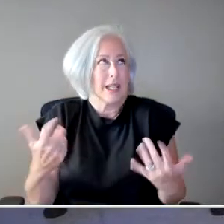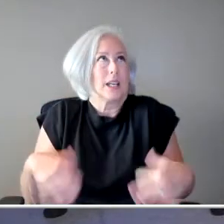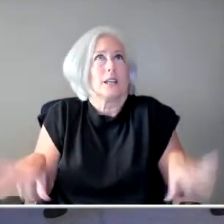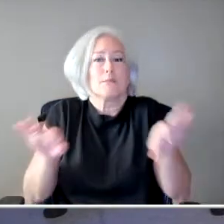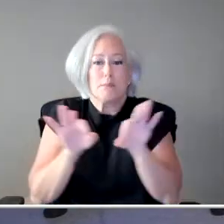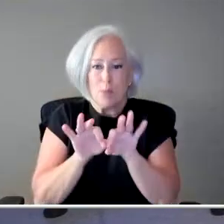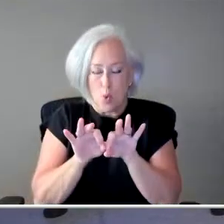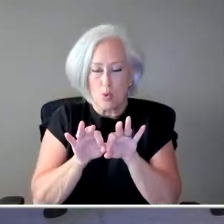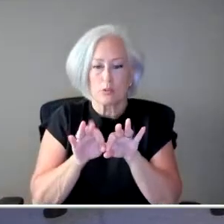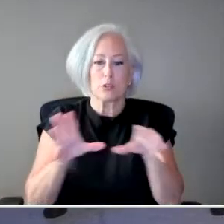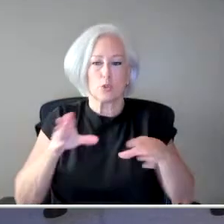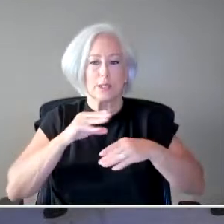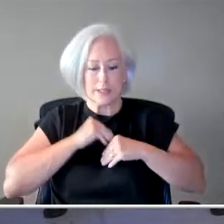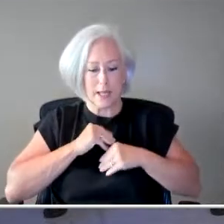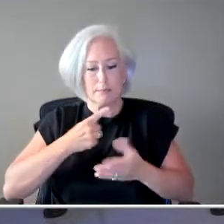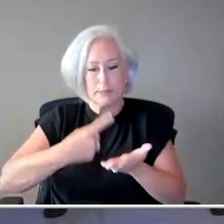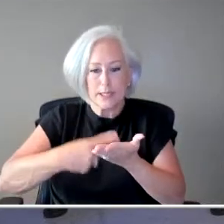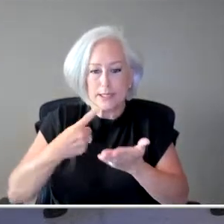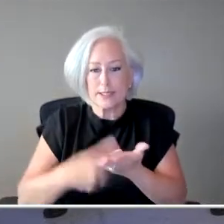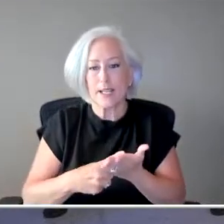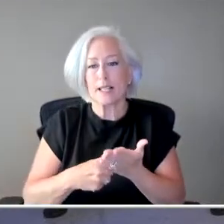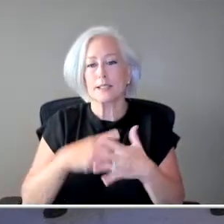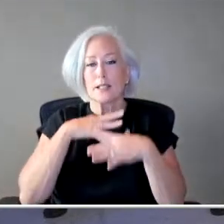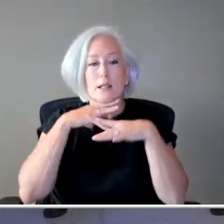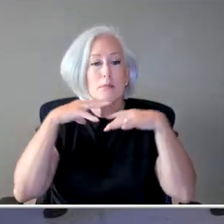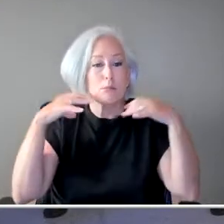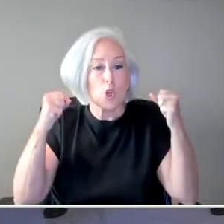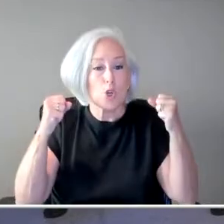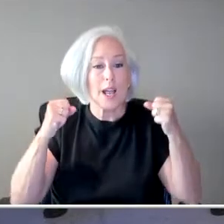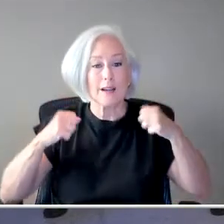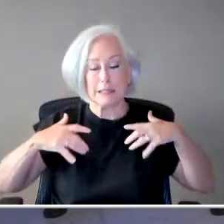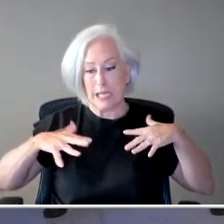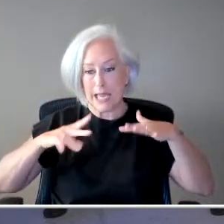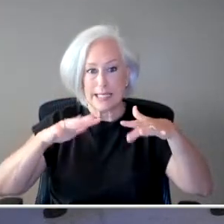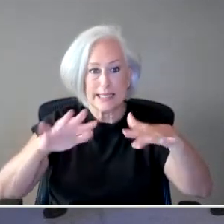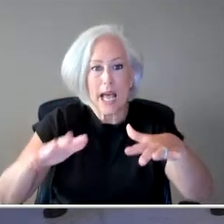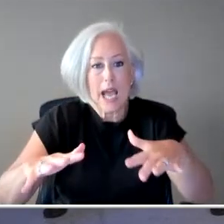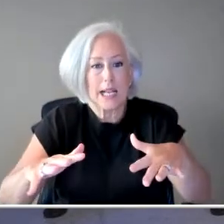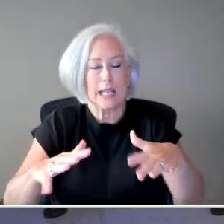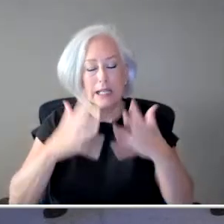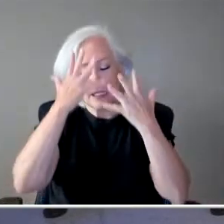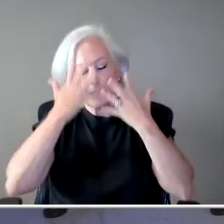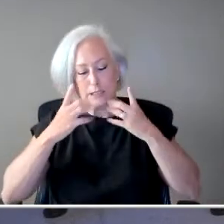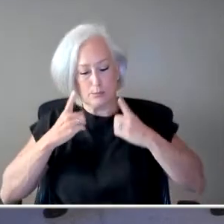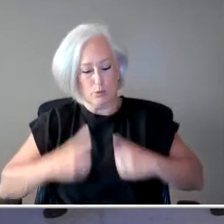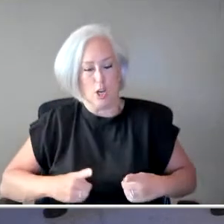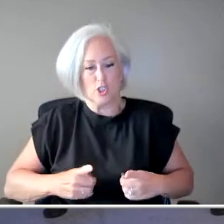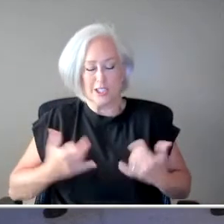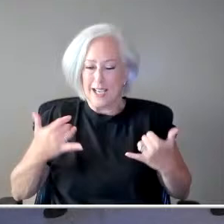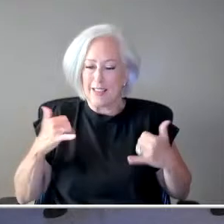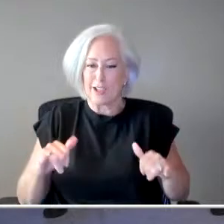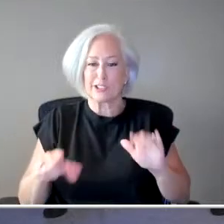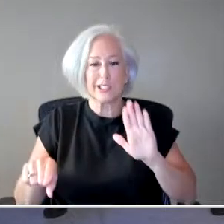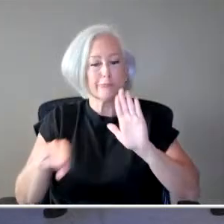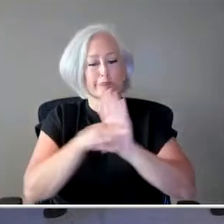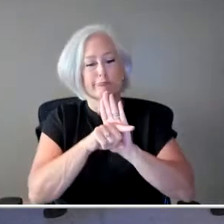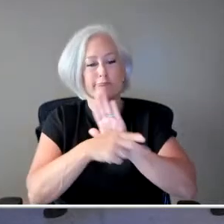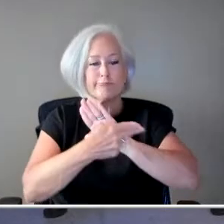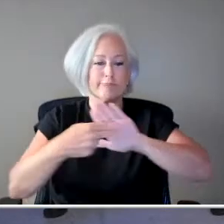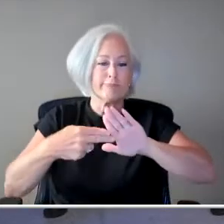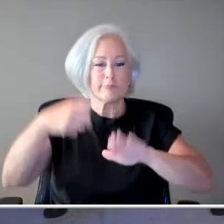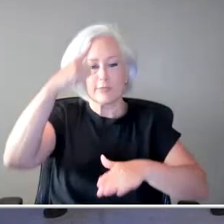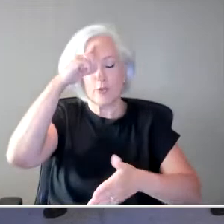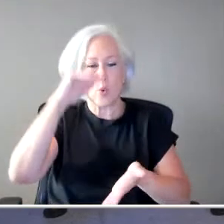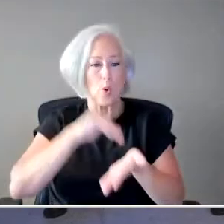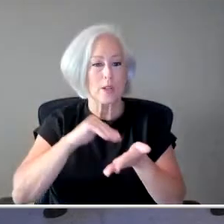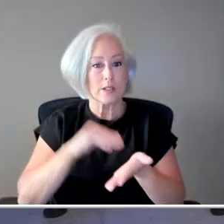talk about the depression, the burnout, the anxiety, all of it. Dr. Lowry, there's still a stigma, especially for doctors. Is it